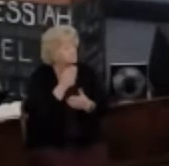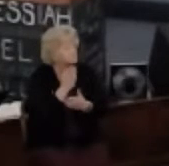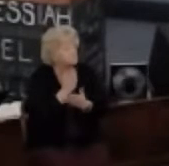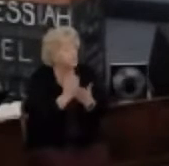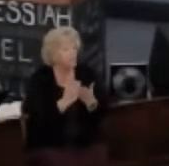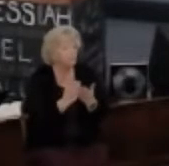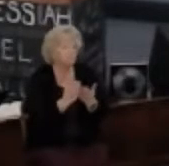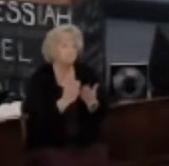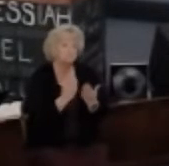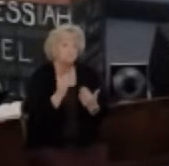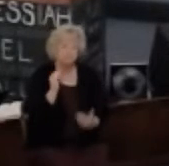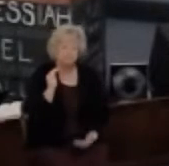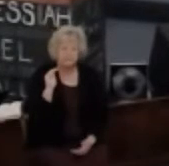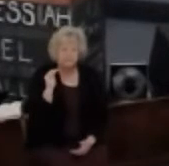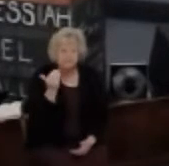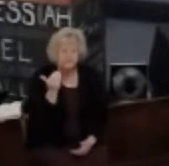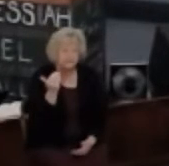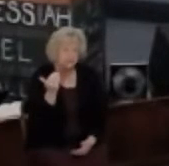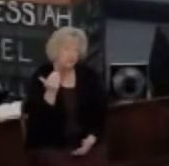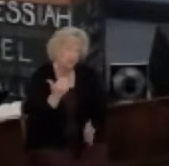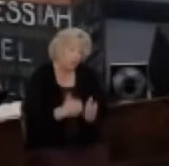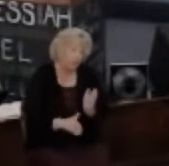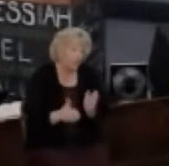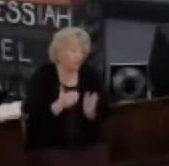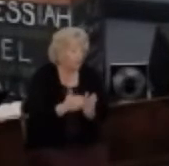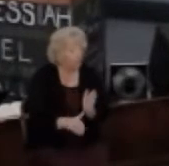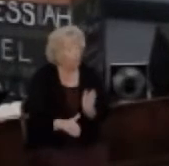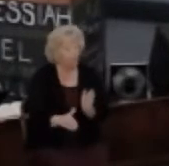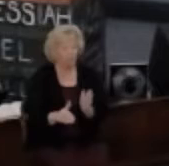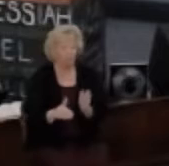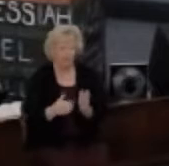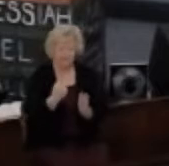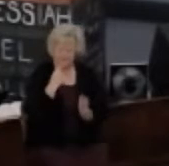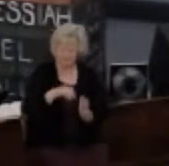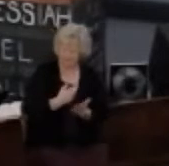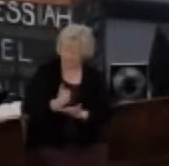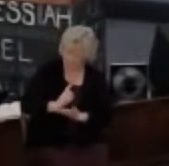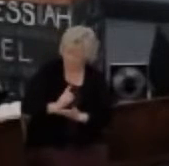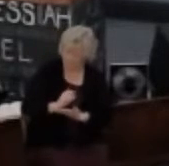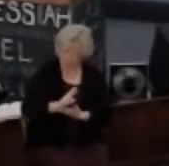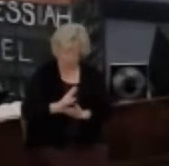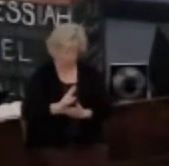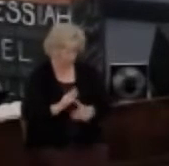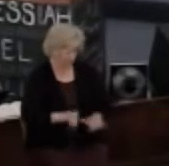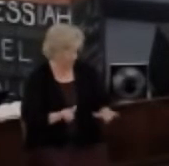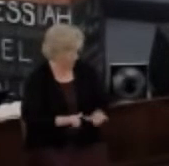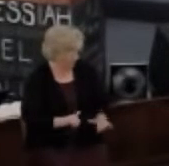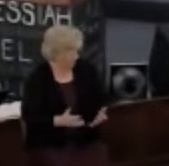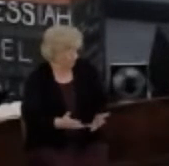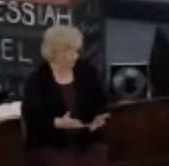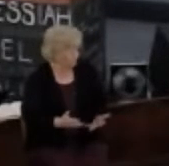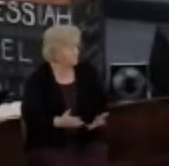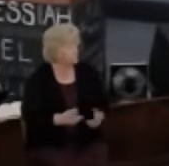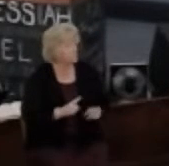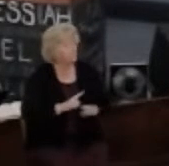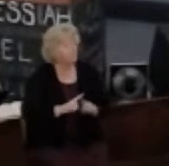like it's redundant or repetitive, but